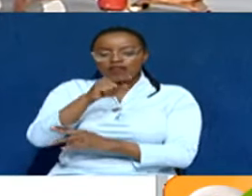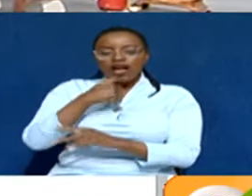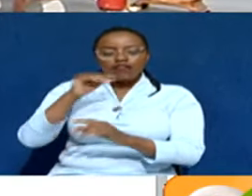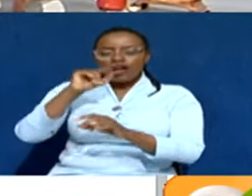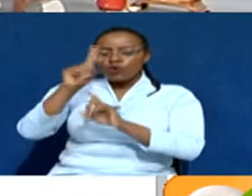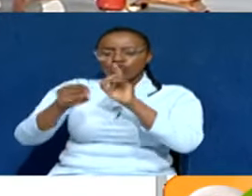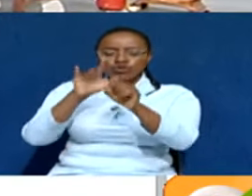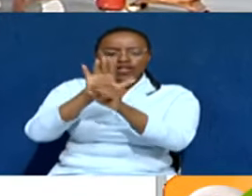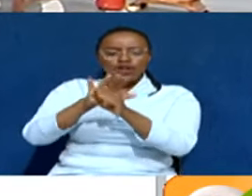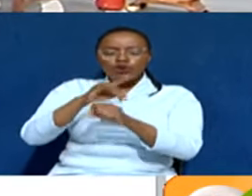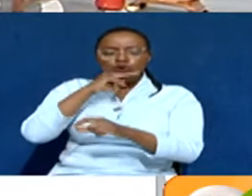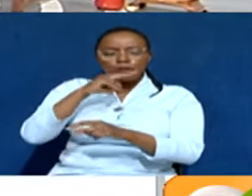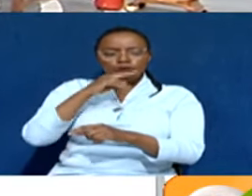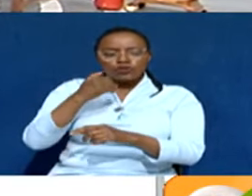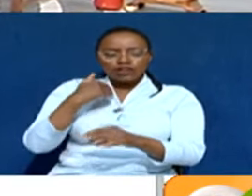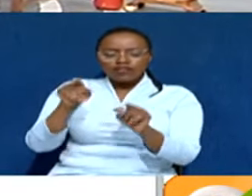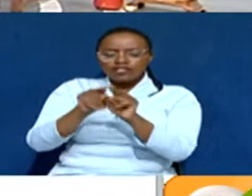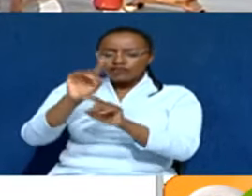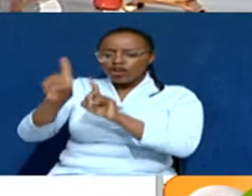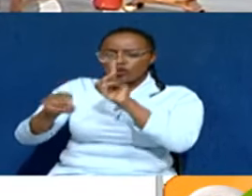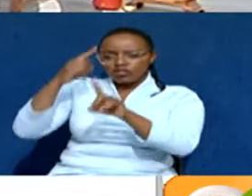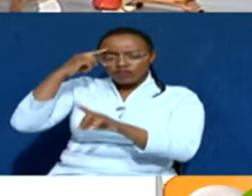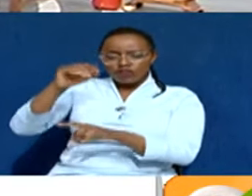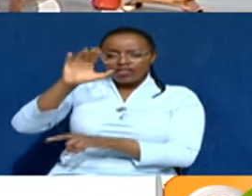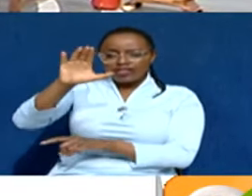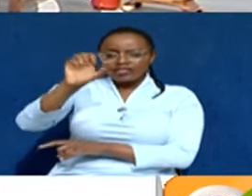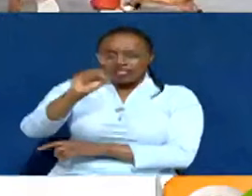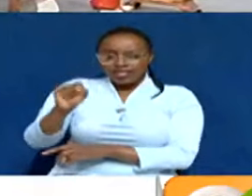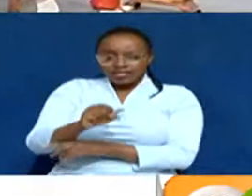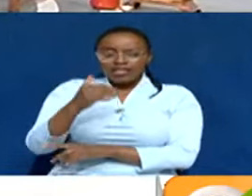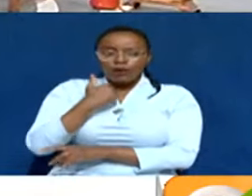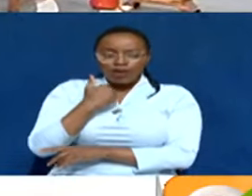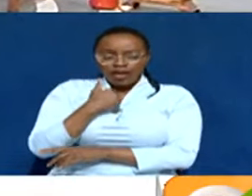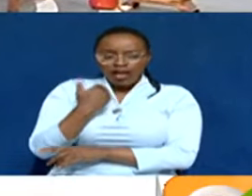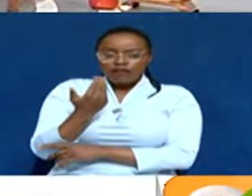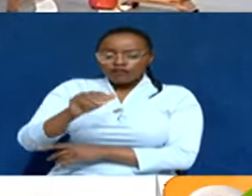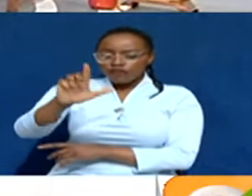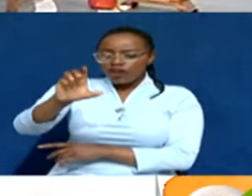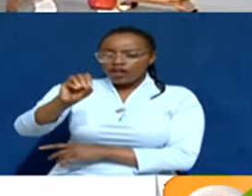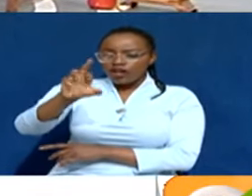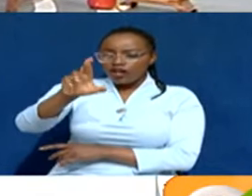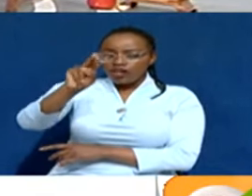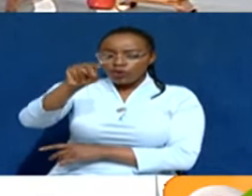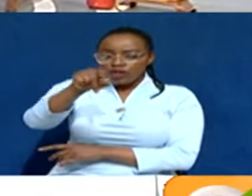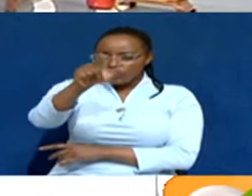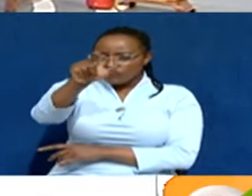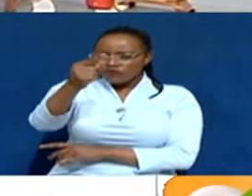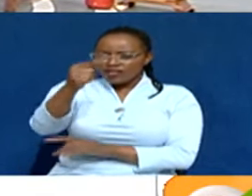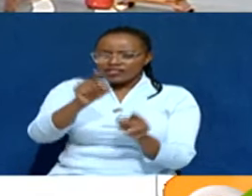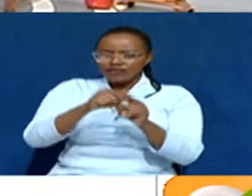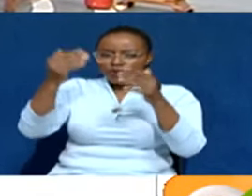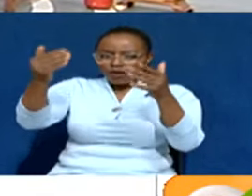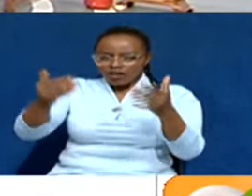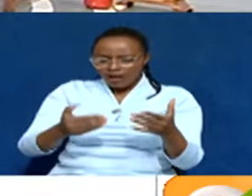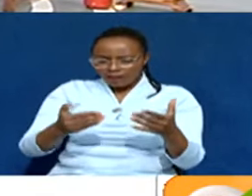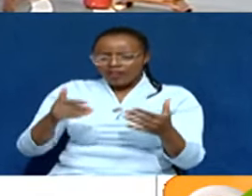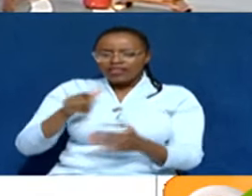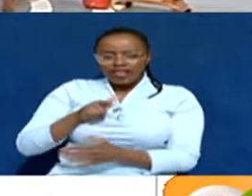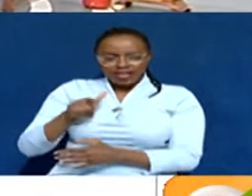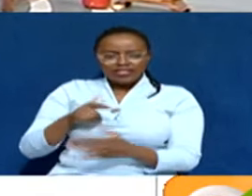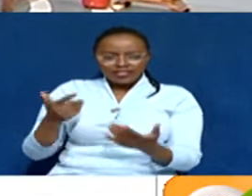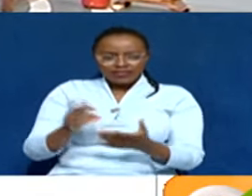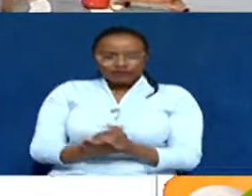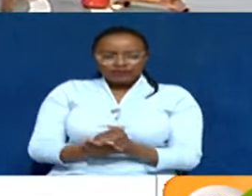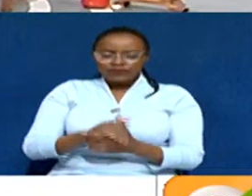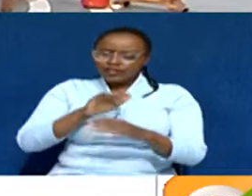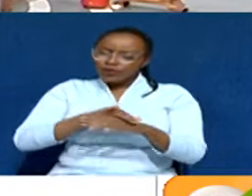lot of questions and a lot of comments and maybe even questions for the Cabinet Secretary. So, Lorna, you first. Welcome, first of all, both ladies. Welcome. Karibuni sana.